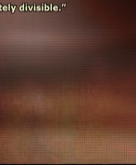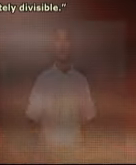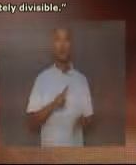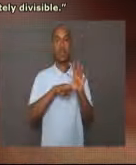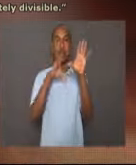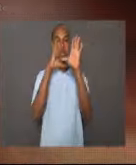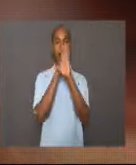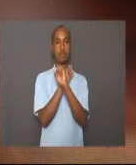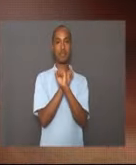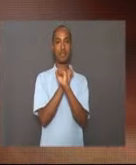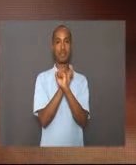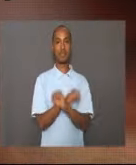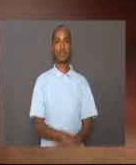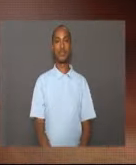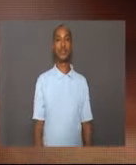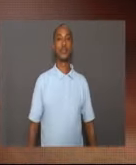Time's up.